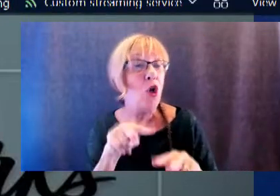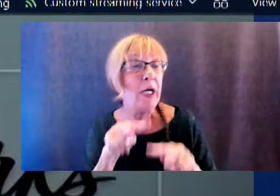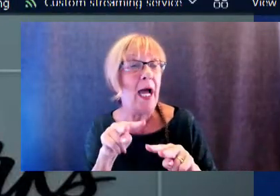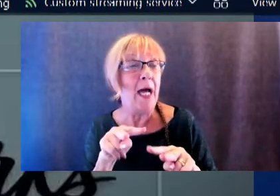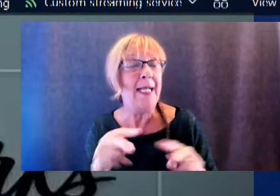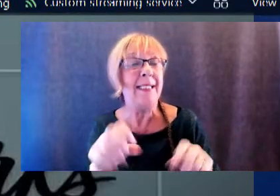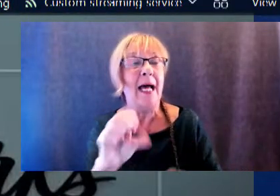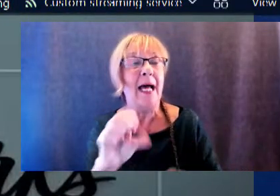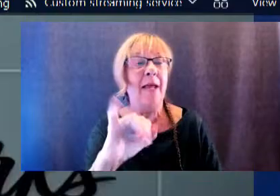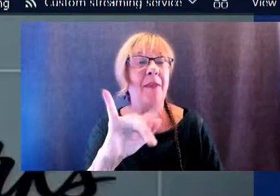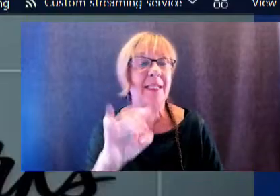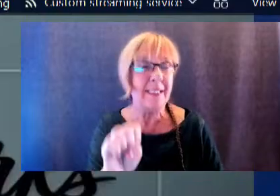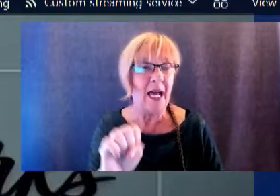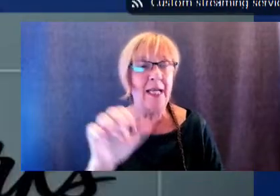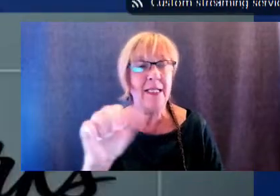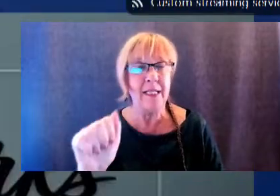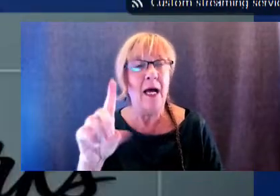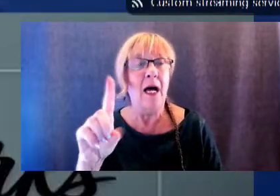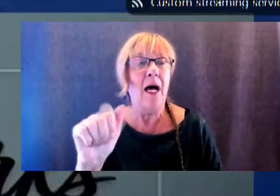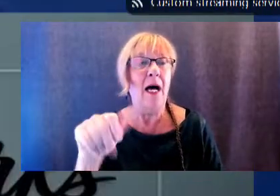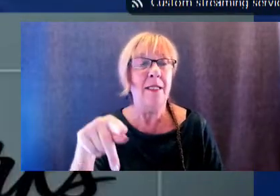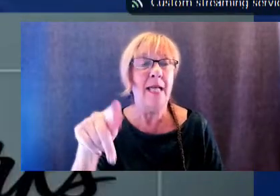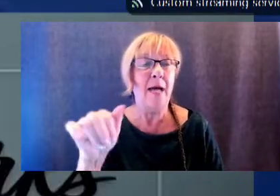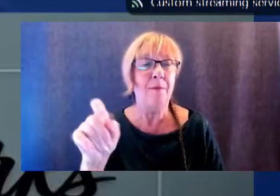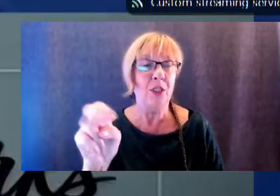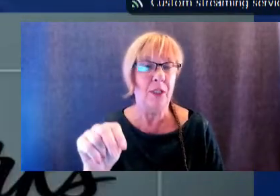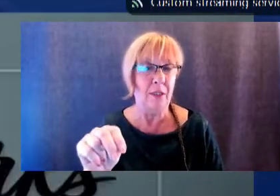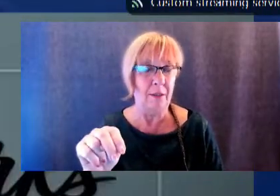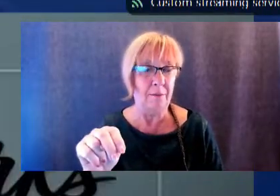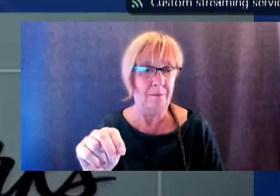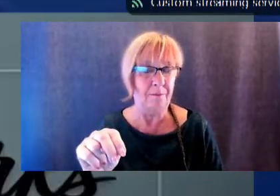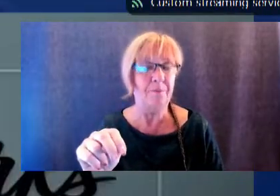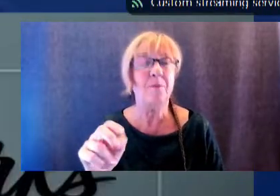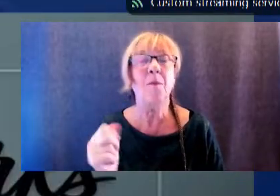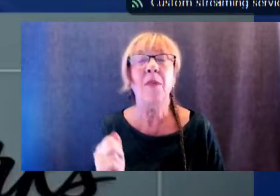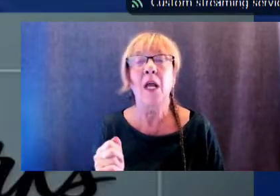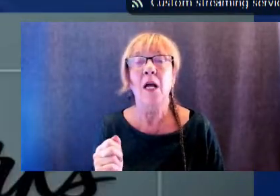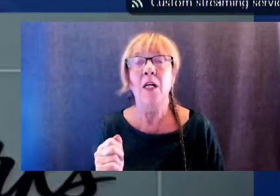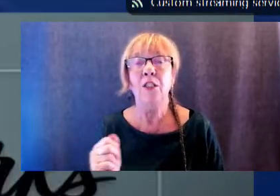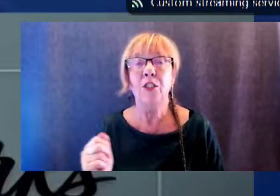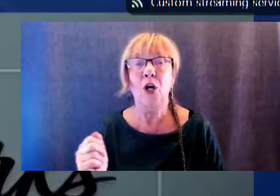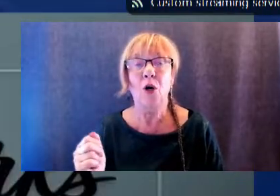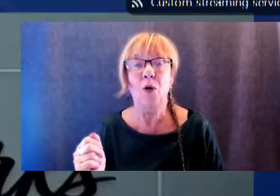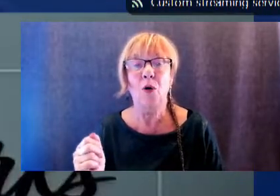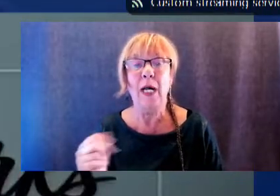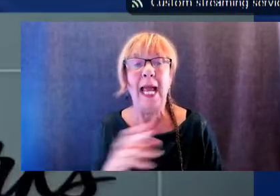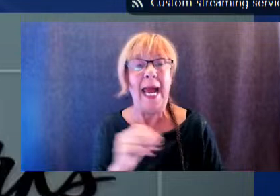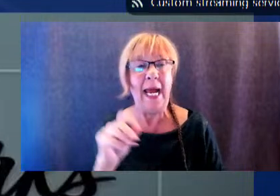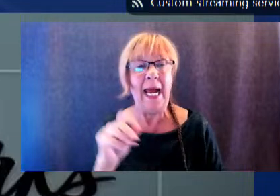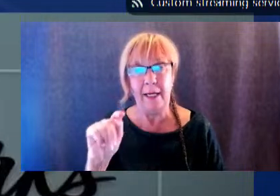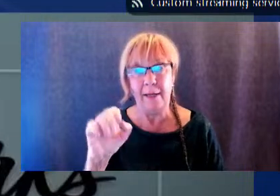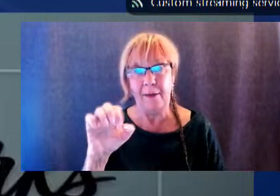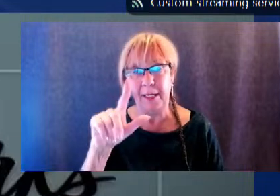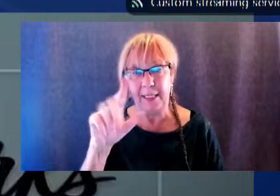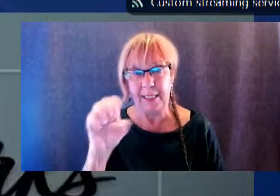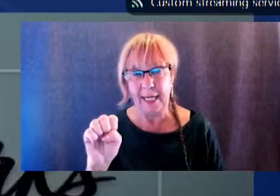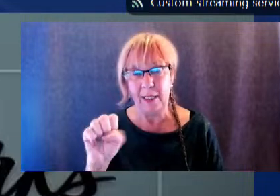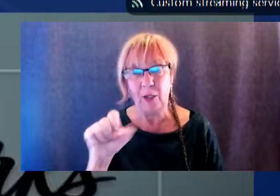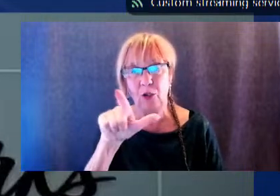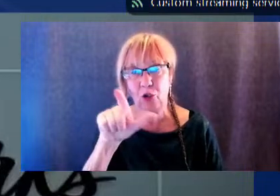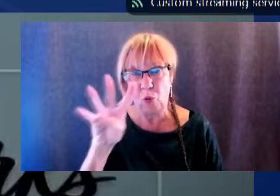time, planning and public works will review the site plan and also the Title 24 energy calcs as